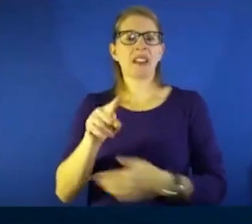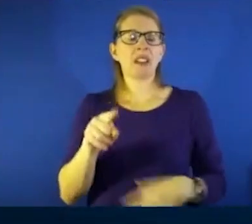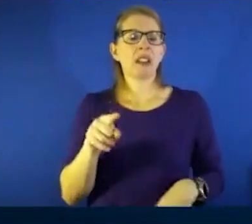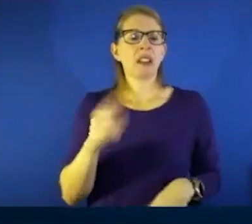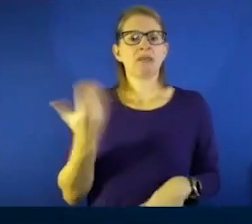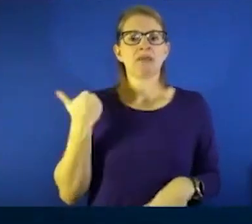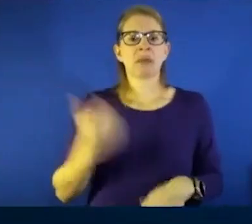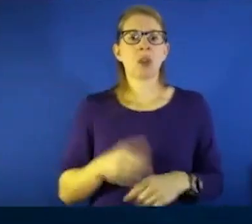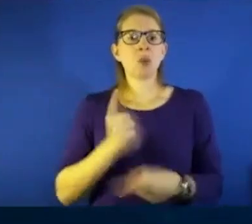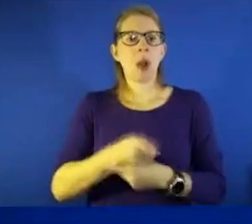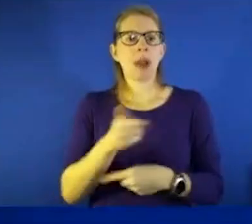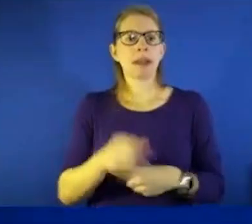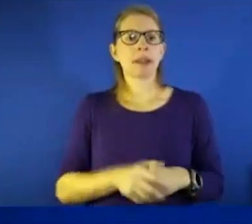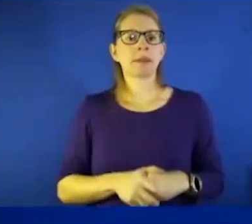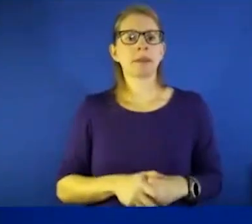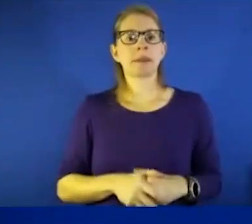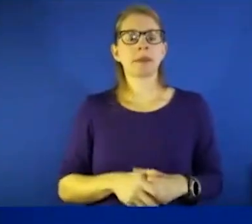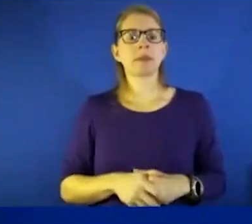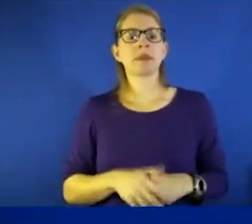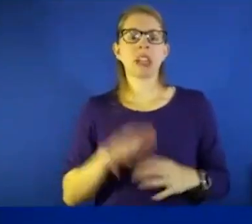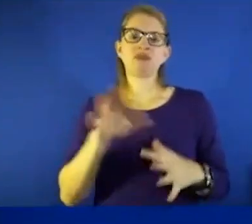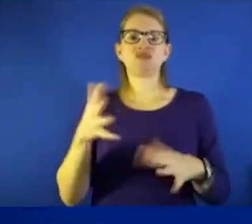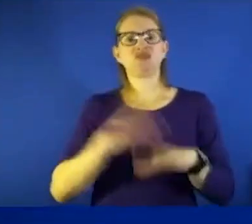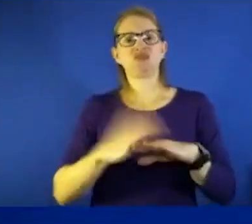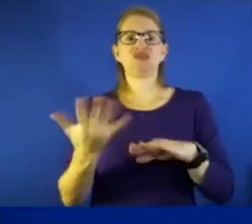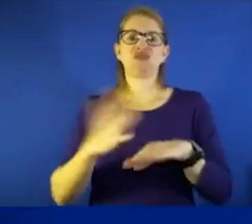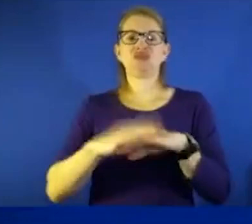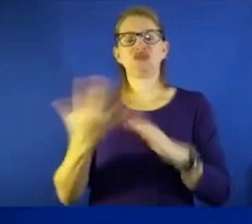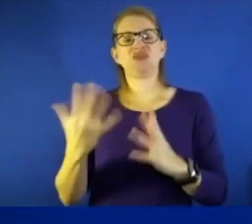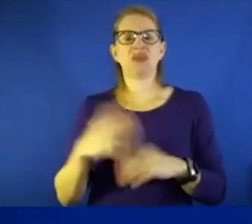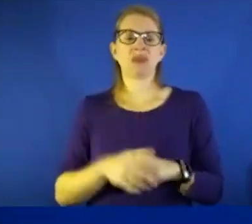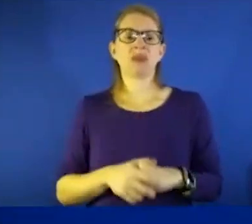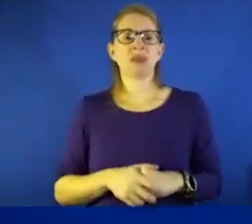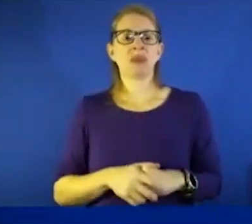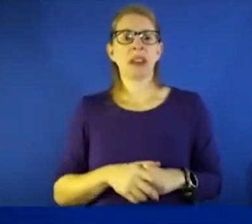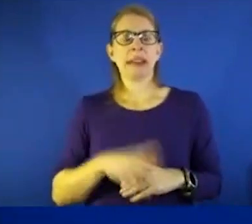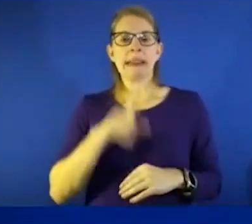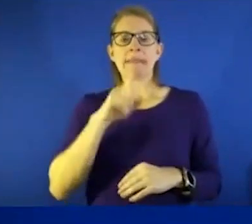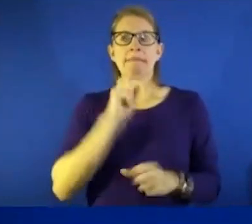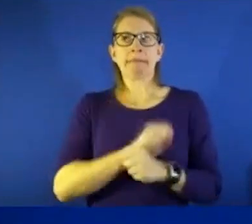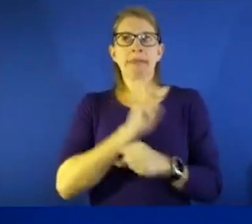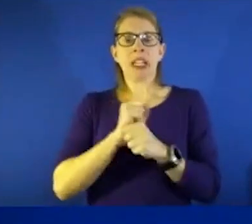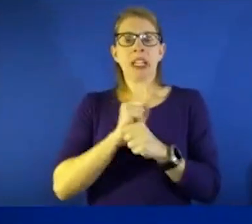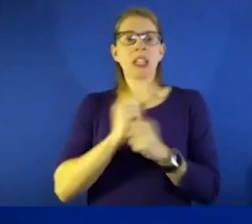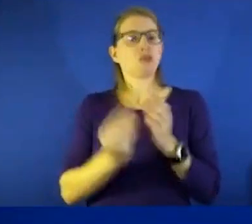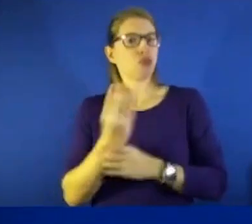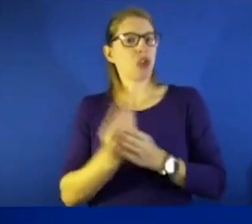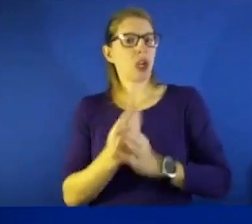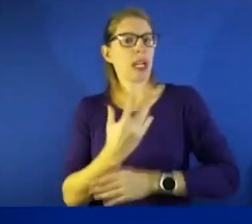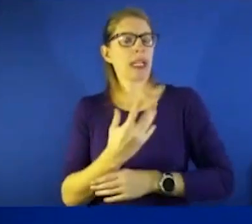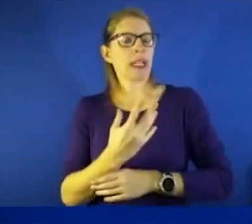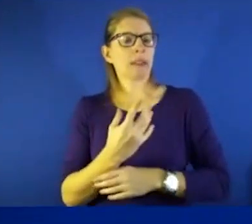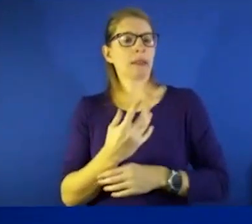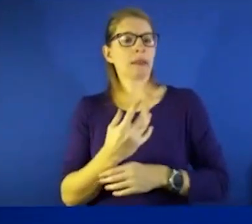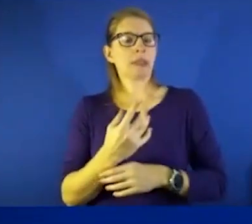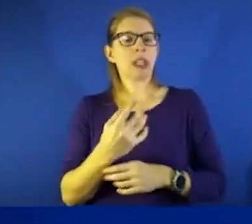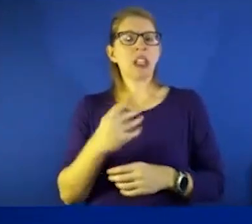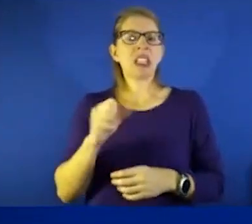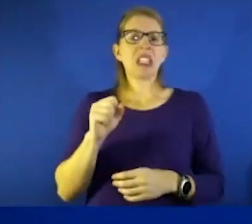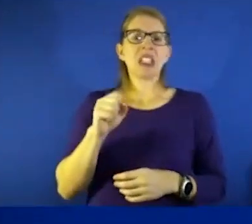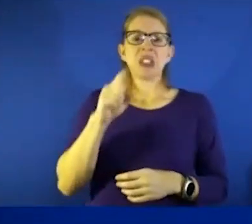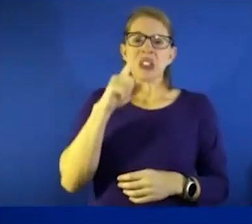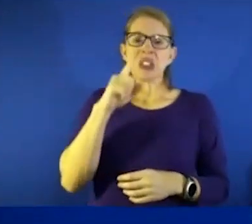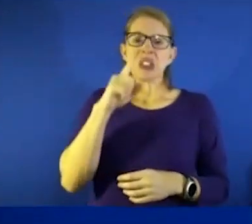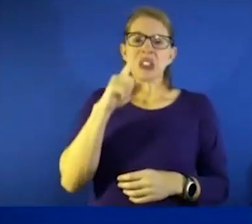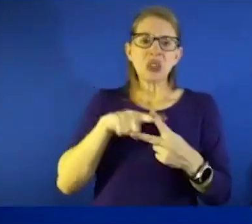right. It's come and gone in ways, Hawkeye, and I think last in the spring was probably that. And even in early summer, June wasn't too bad, but then the spike